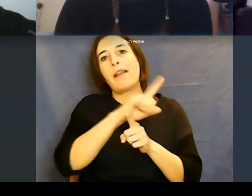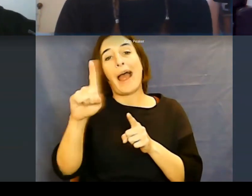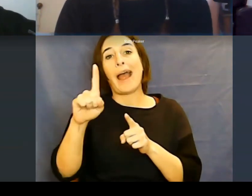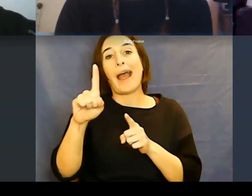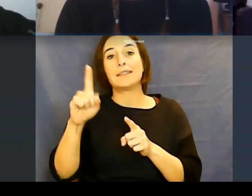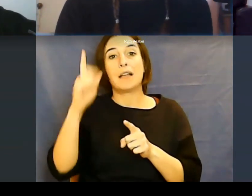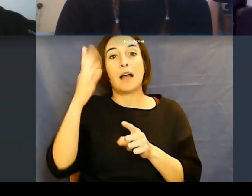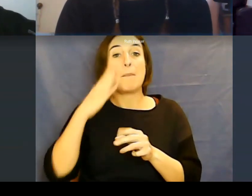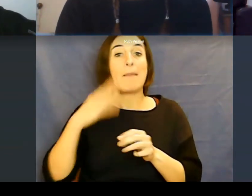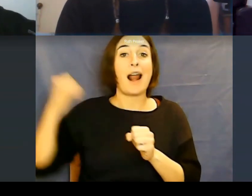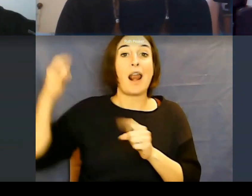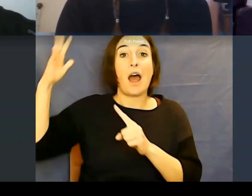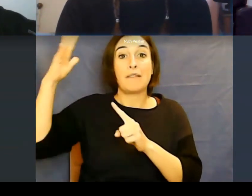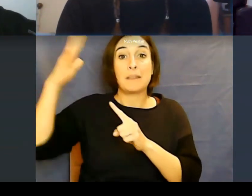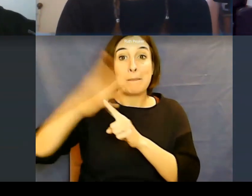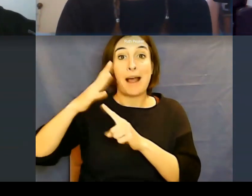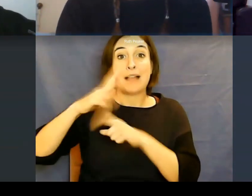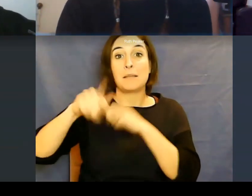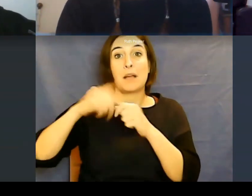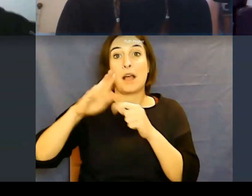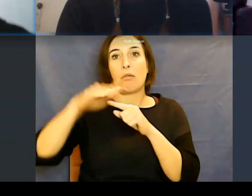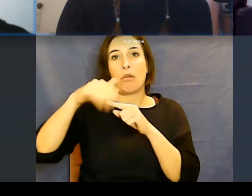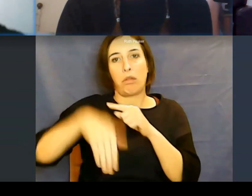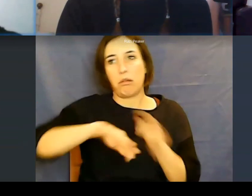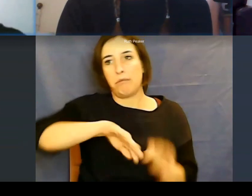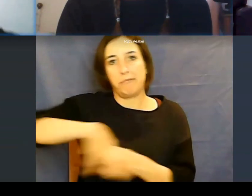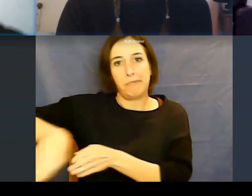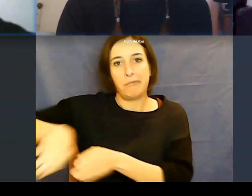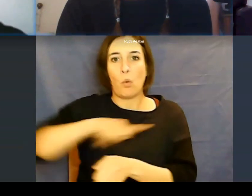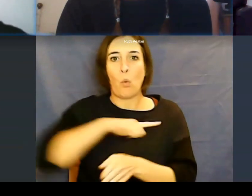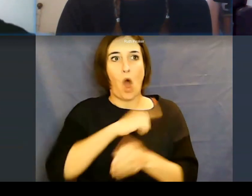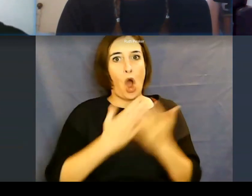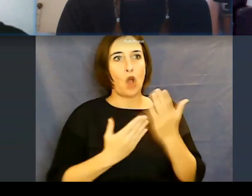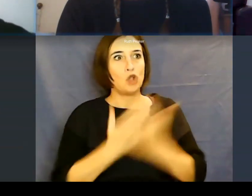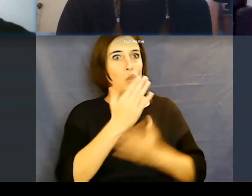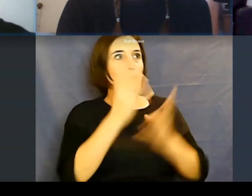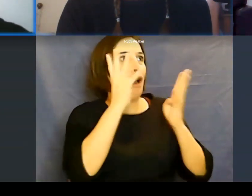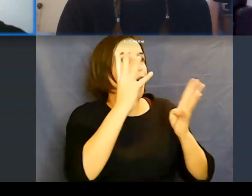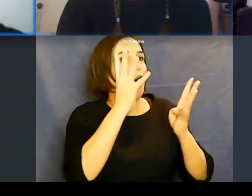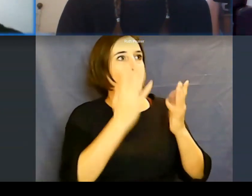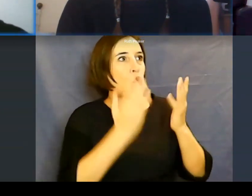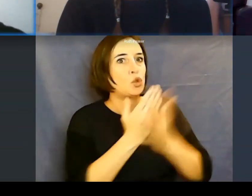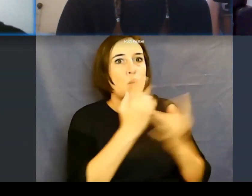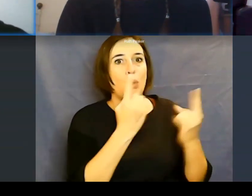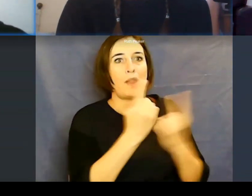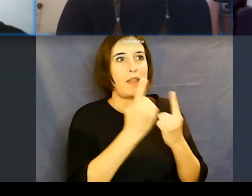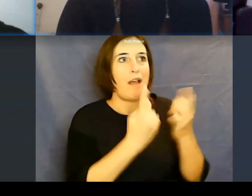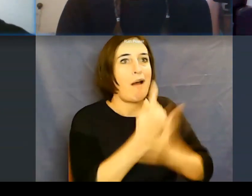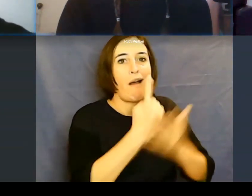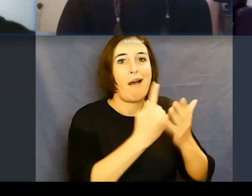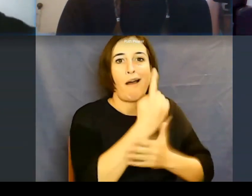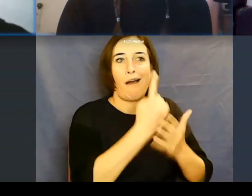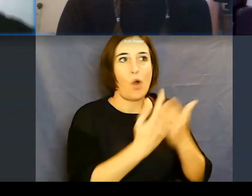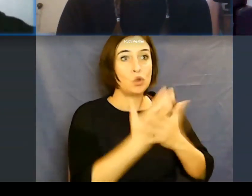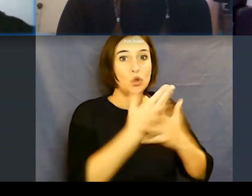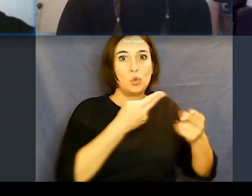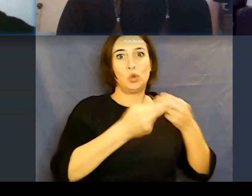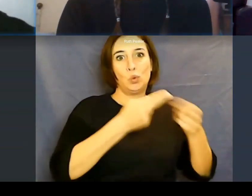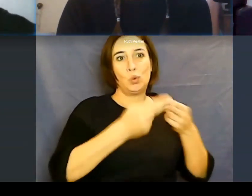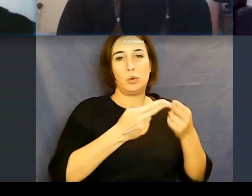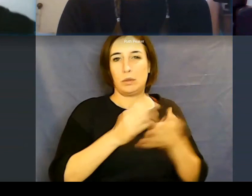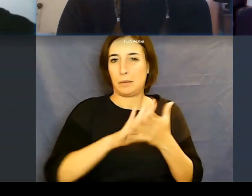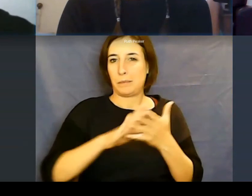that comes along, it's our duty, I think, as a sector to make sure that people are following up on the work they're saying at the moment and